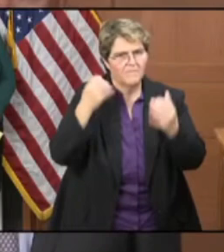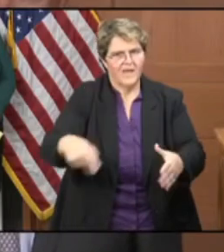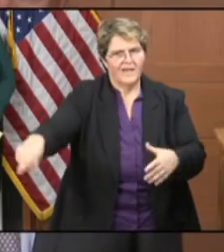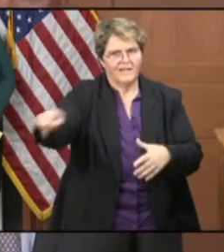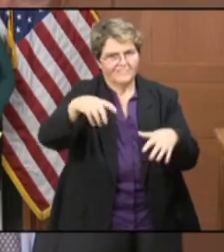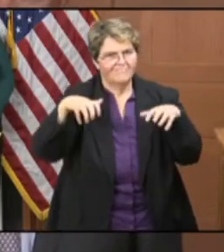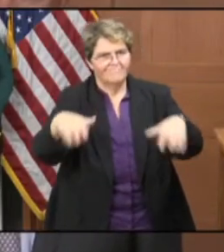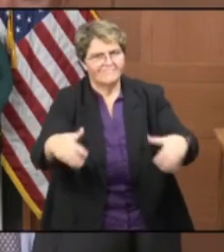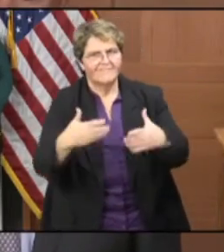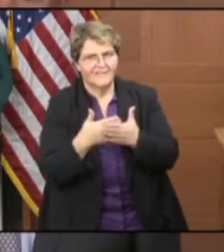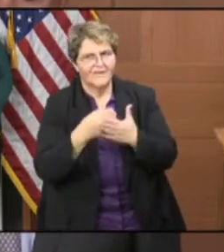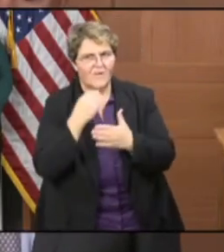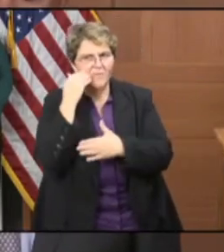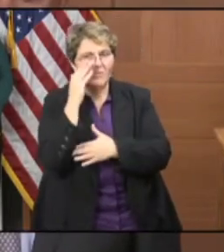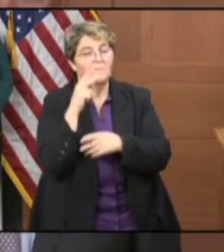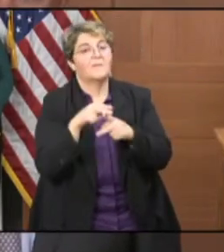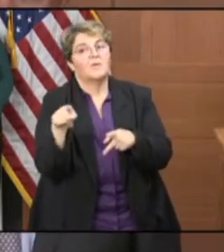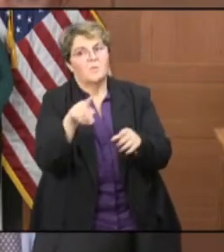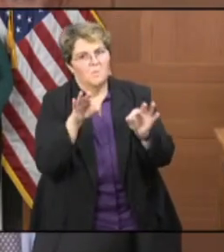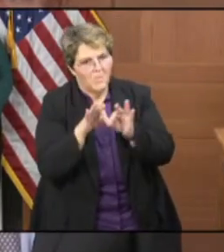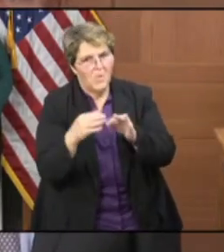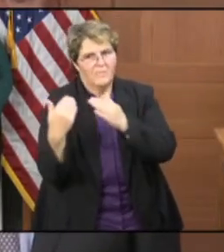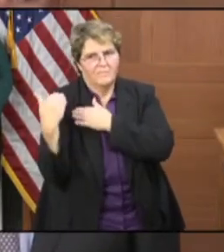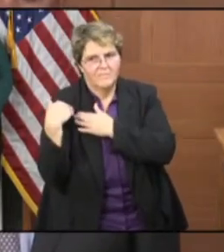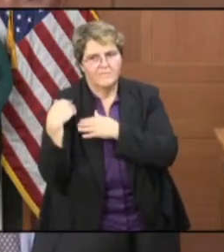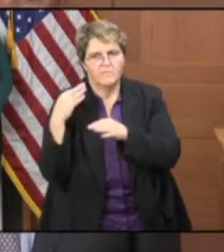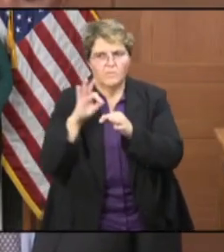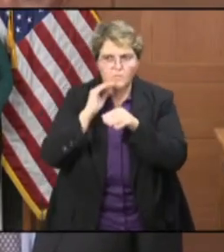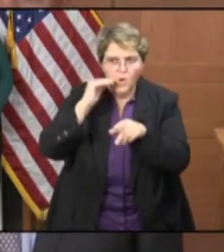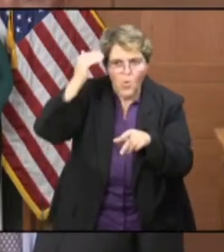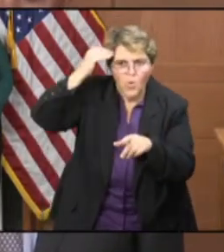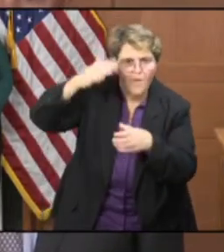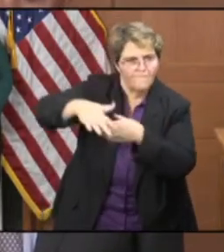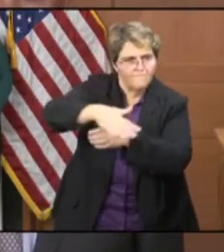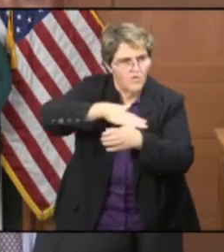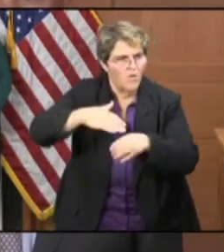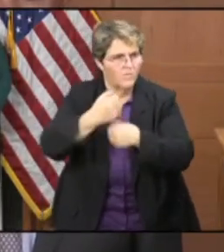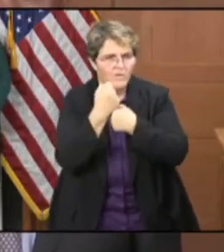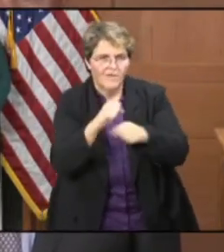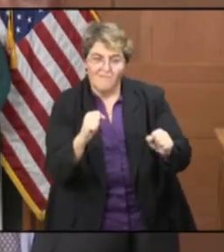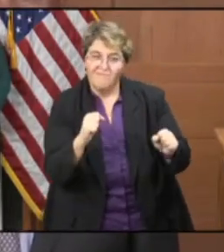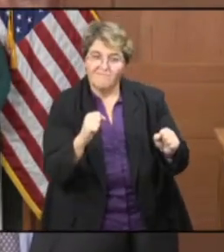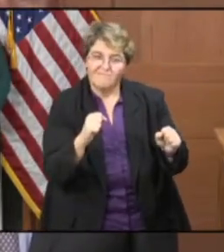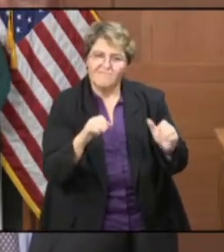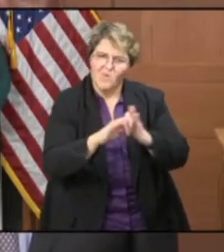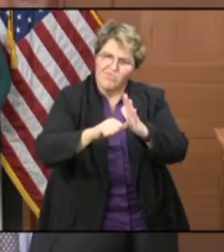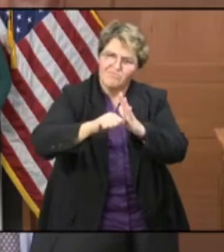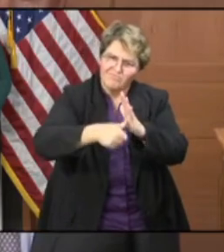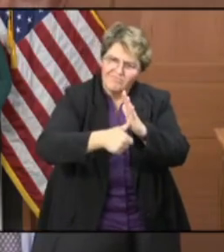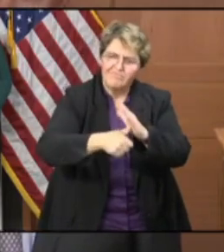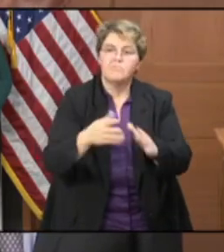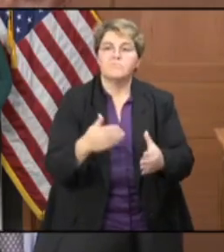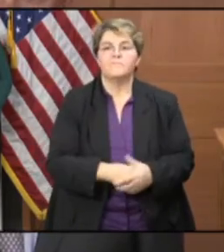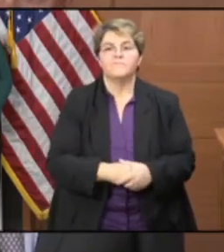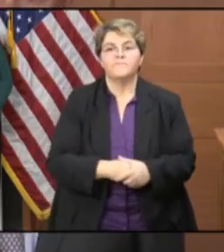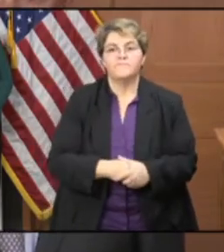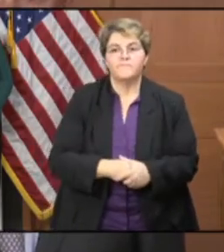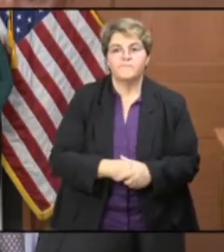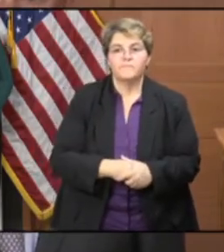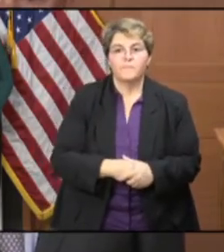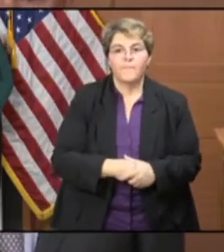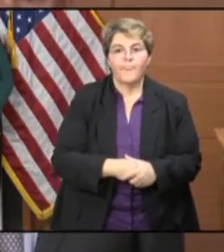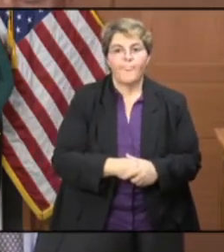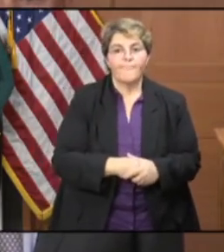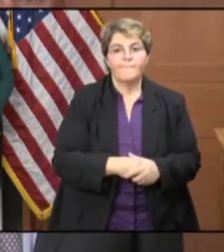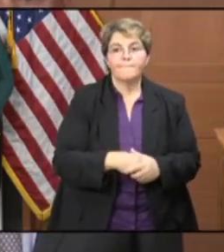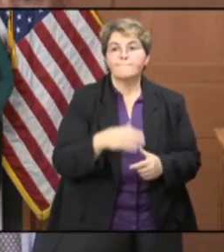So this is why it's important for us to really be mindful. Even parking cars on dry grass can be